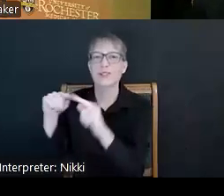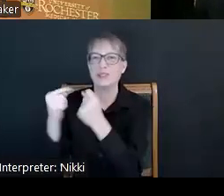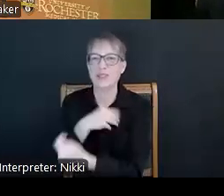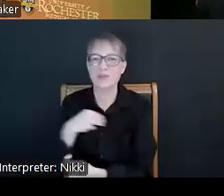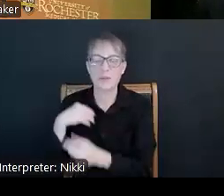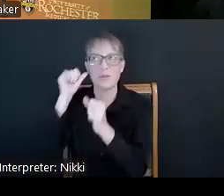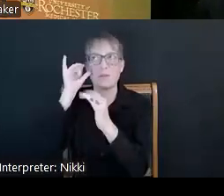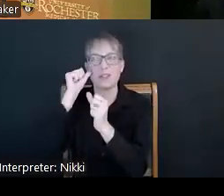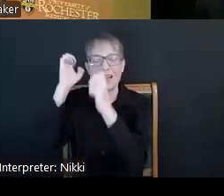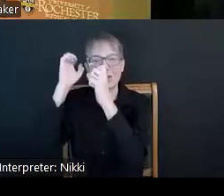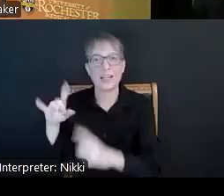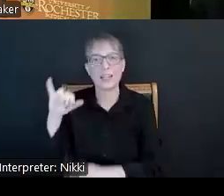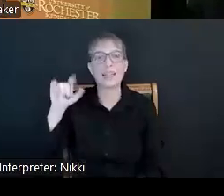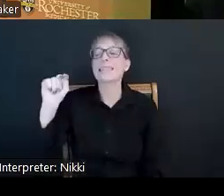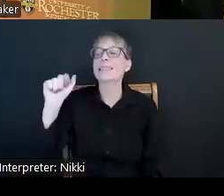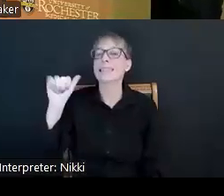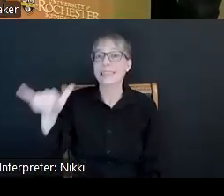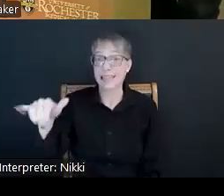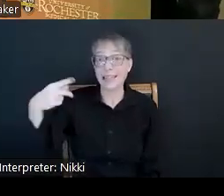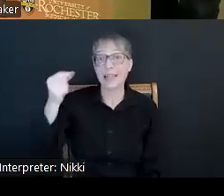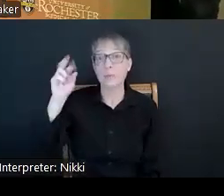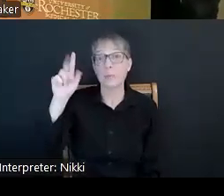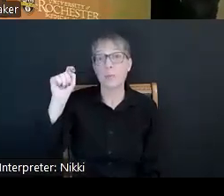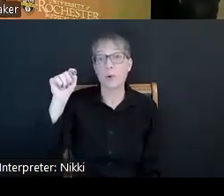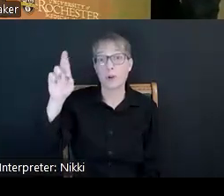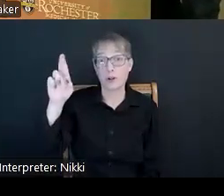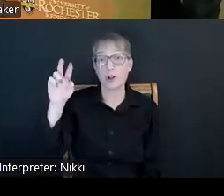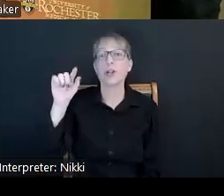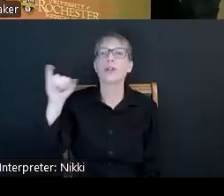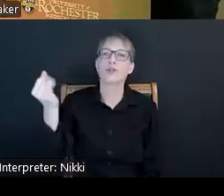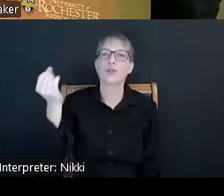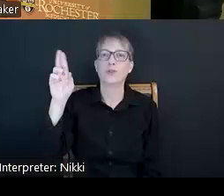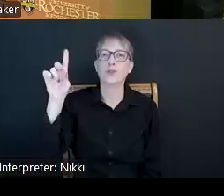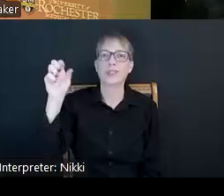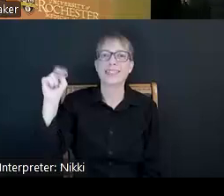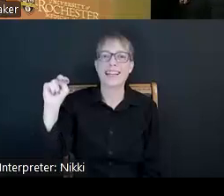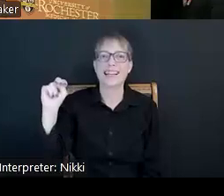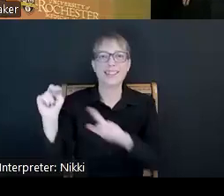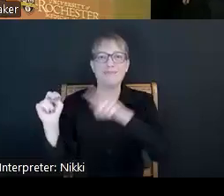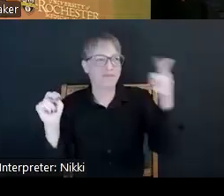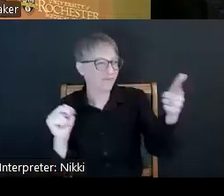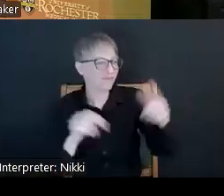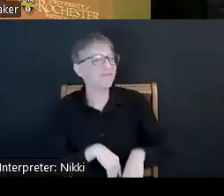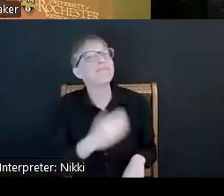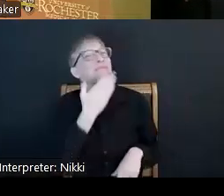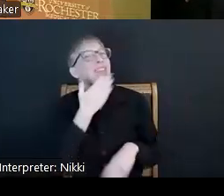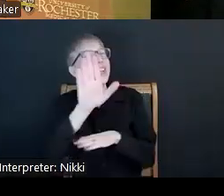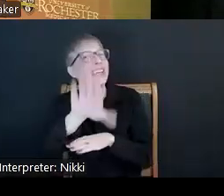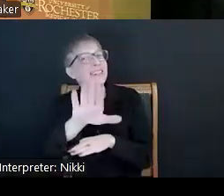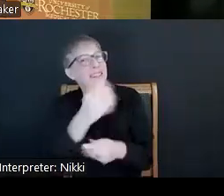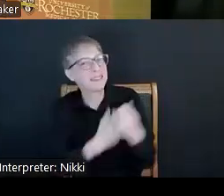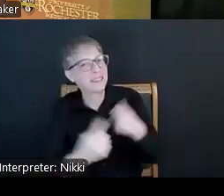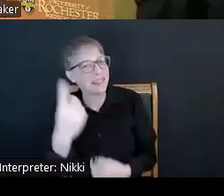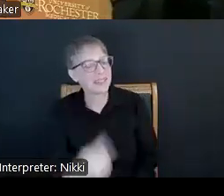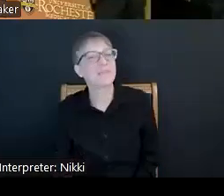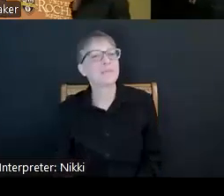Rochester, Tay Porter-Jourdain, joining me with this presentation and inquiry. Thank you. Good afternoon, everyone.